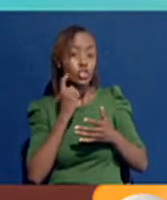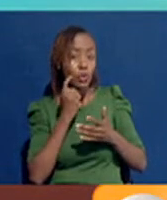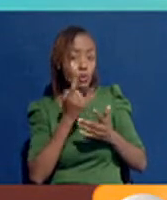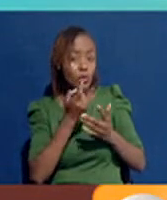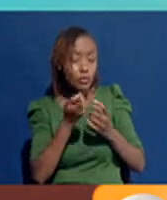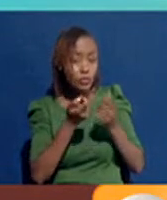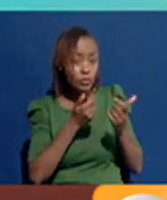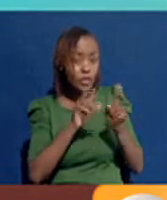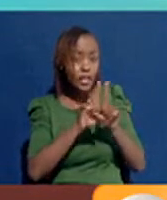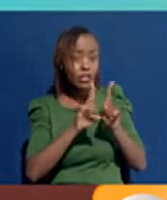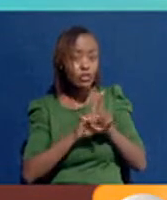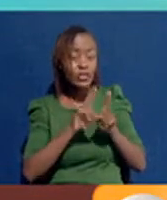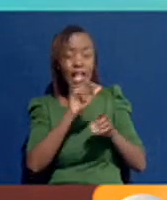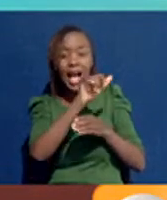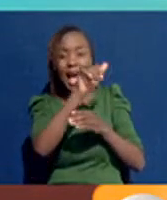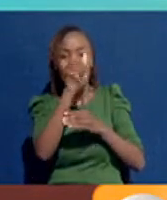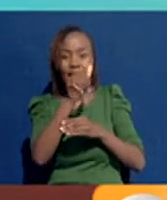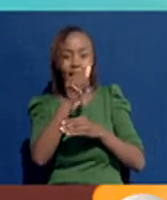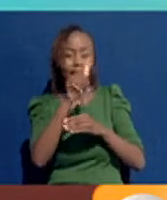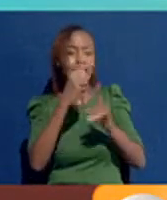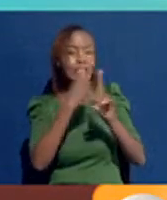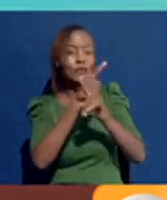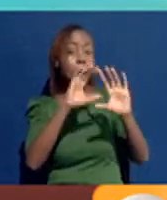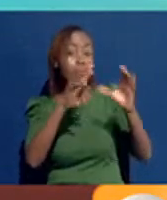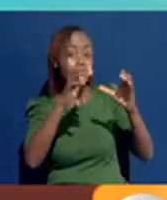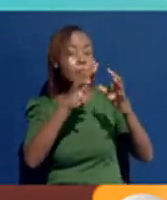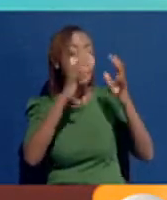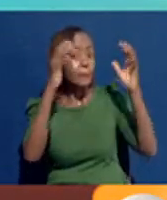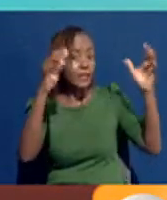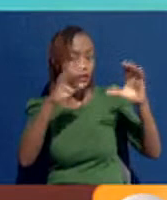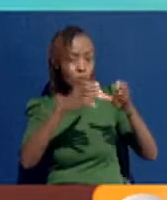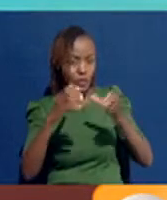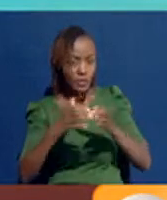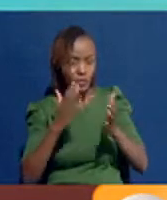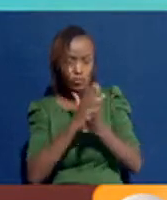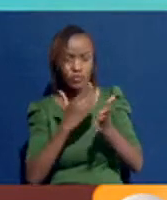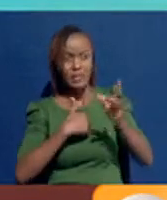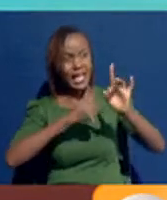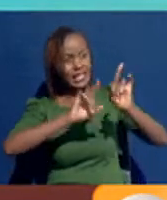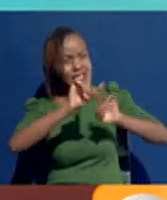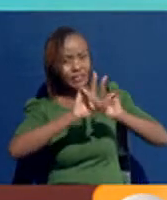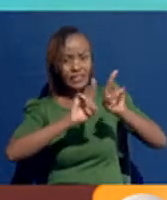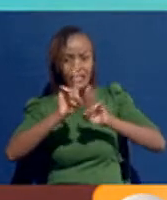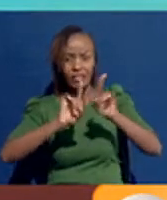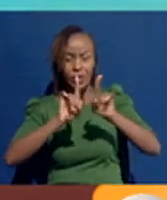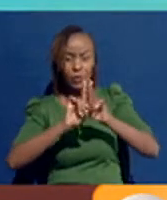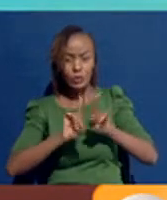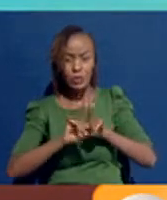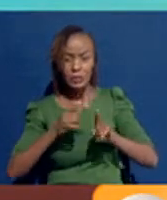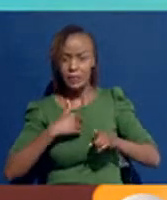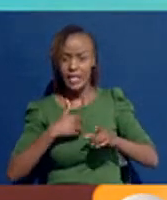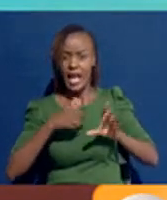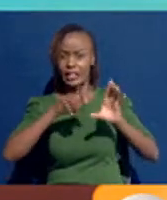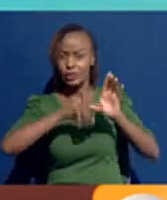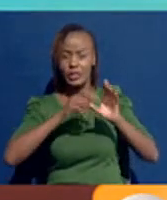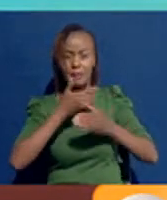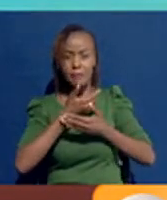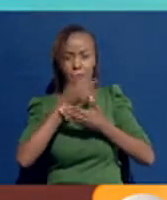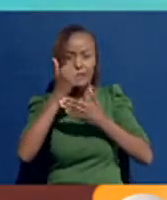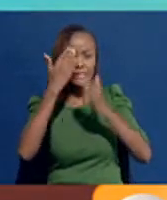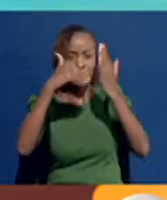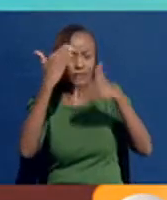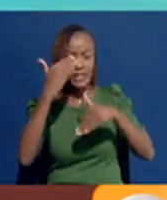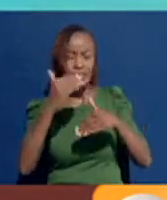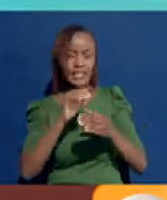that's exploration work. So I had the opportunity of traveling all over the world and going to the best universities ever, especially